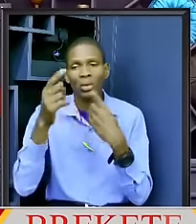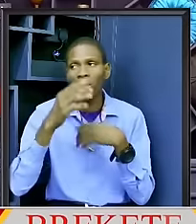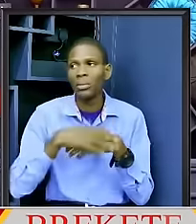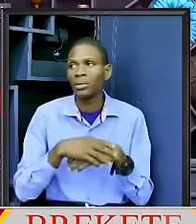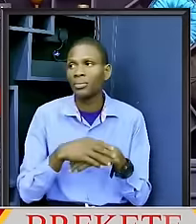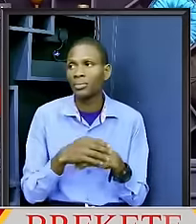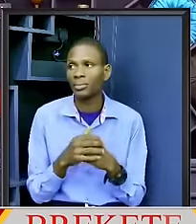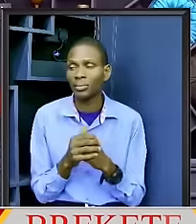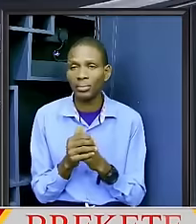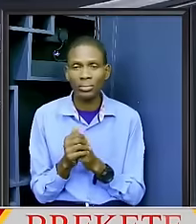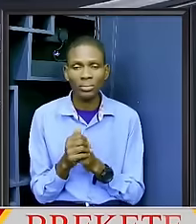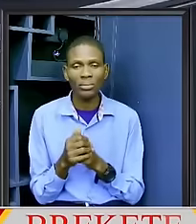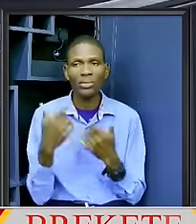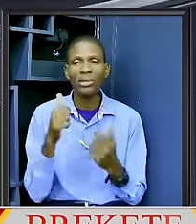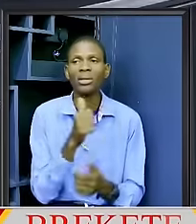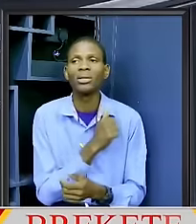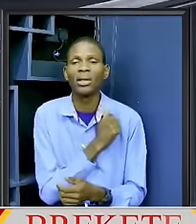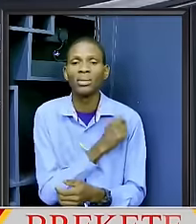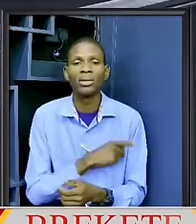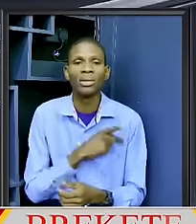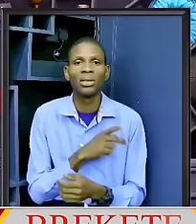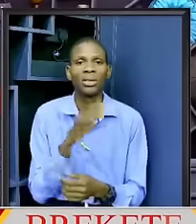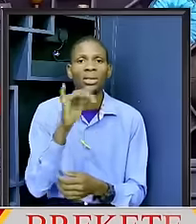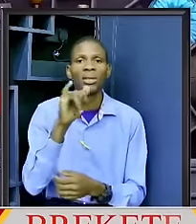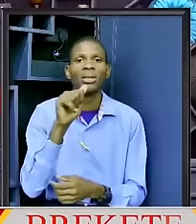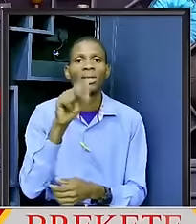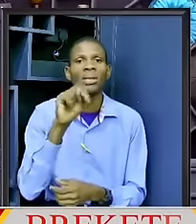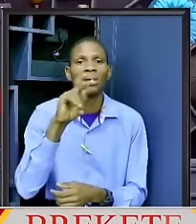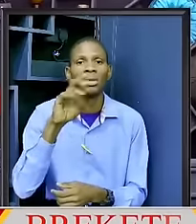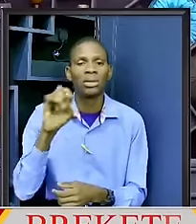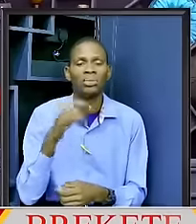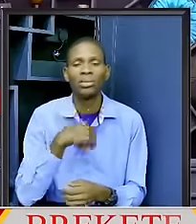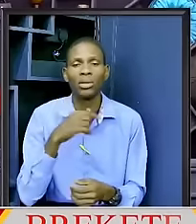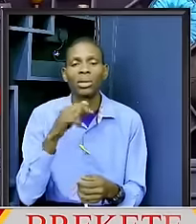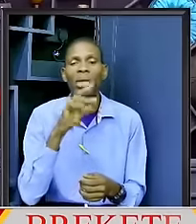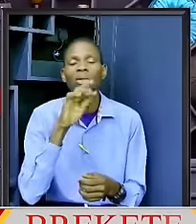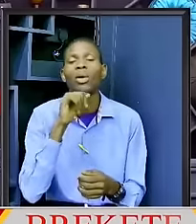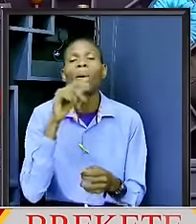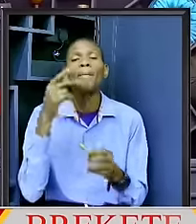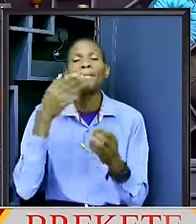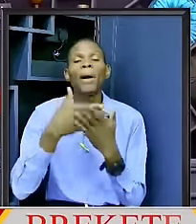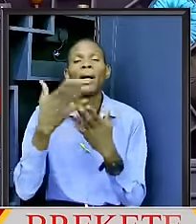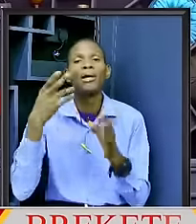you. Make we appreciate Yankee. Not be me they buy and fuel.